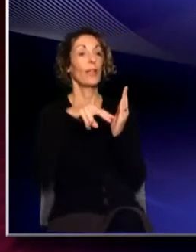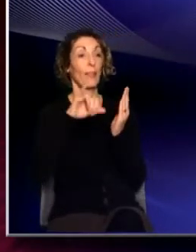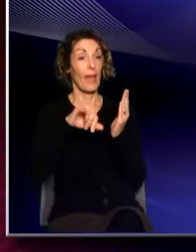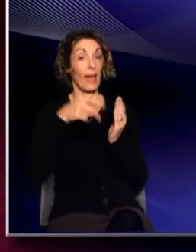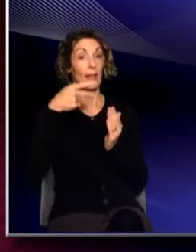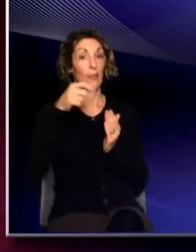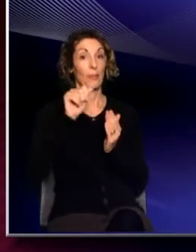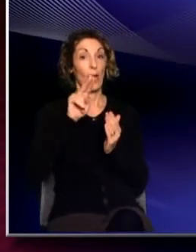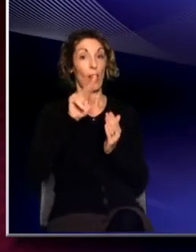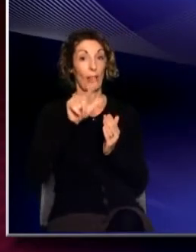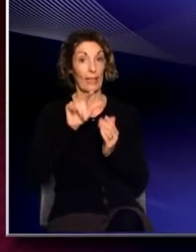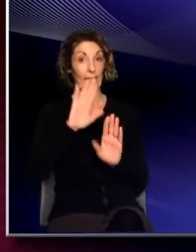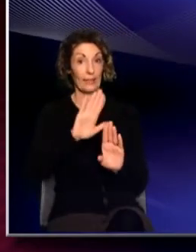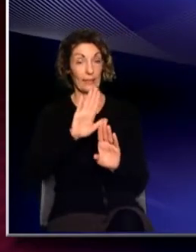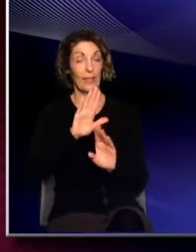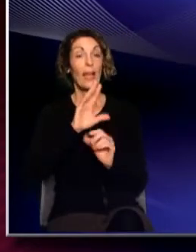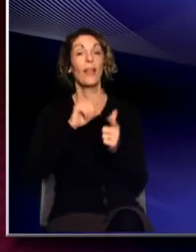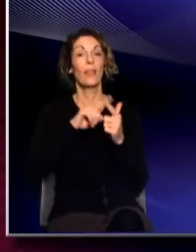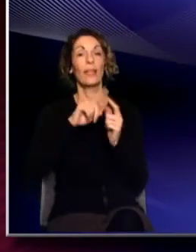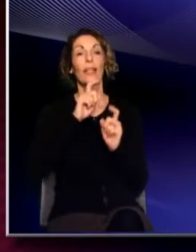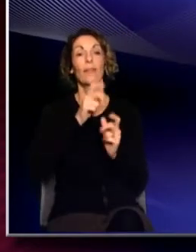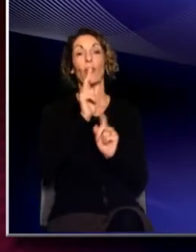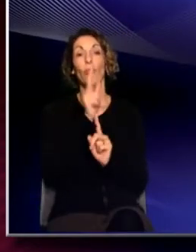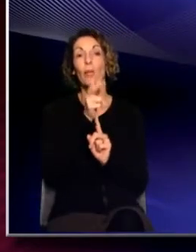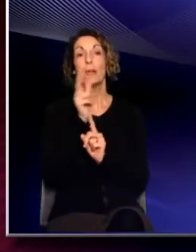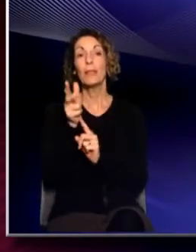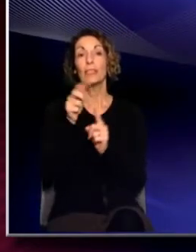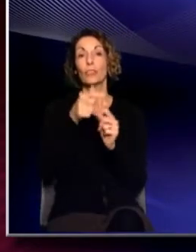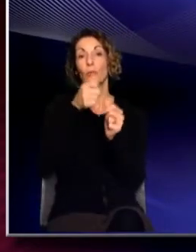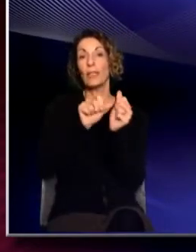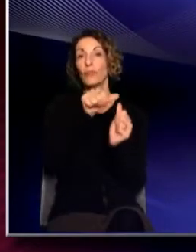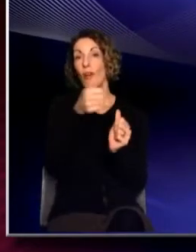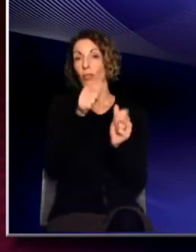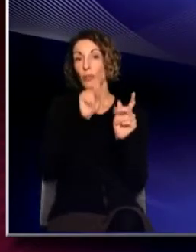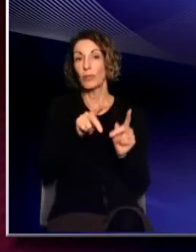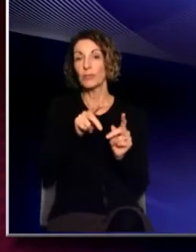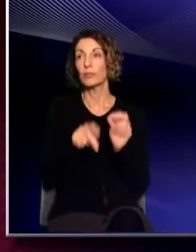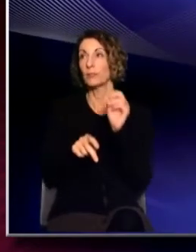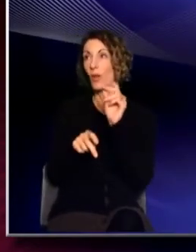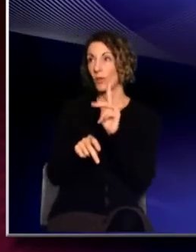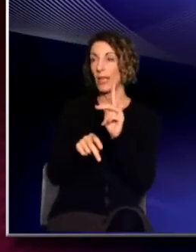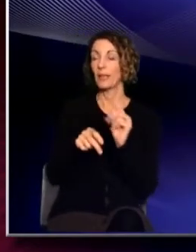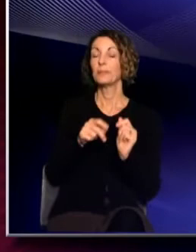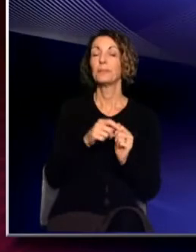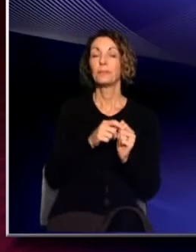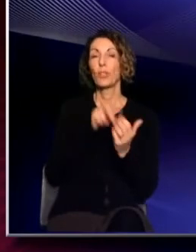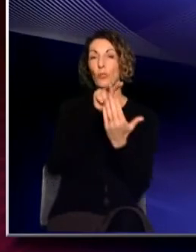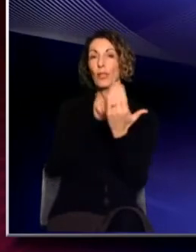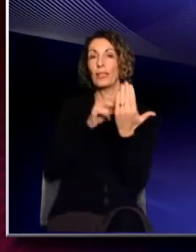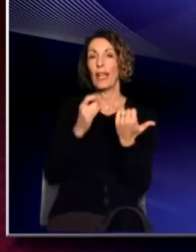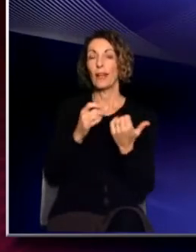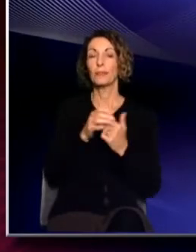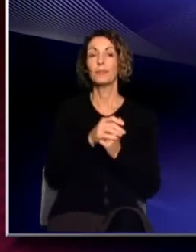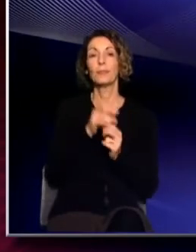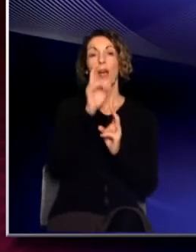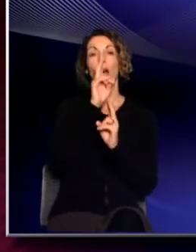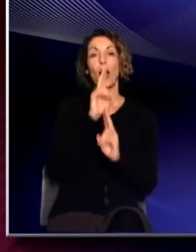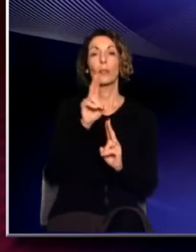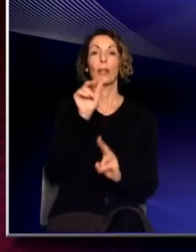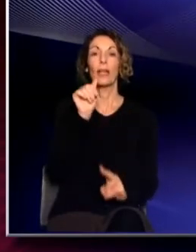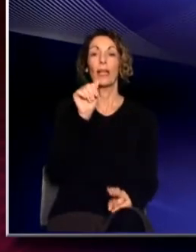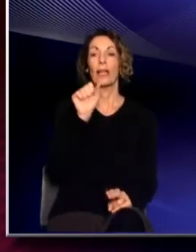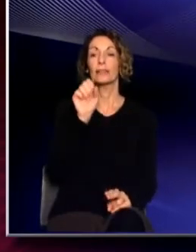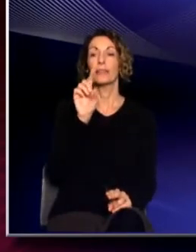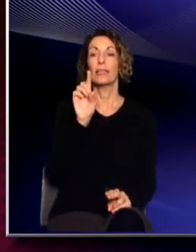give 3 minutes per each other person. So please Okay. go ahead. Alrighty. Honorable